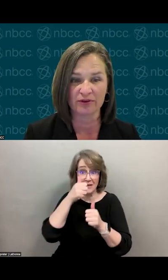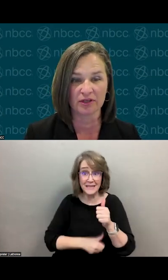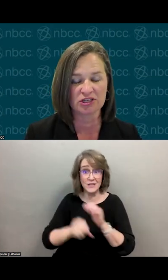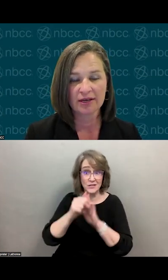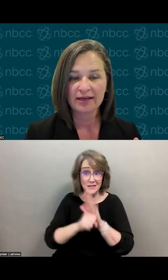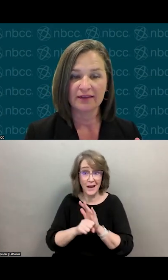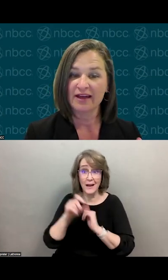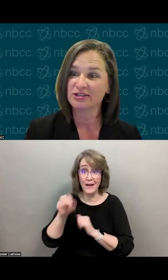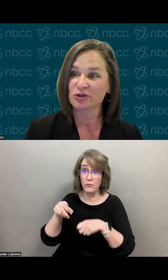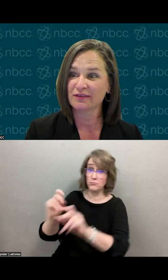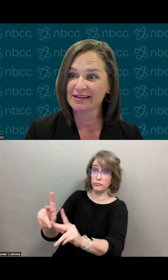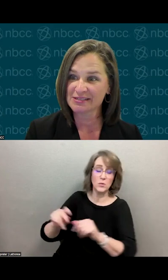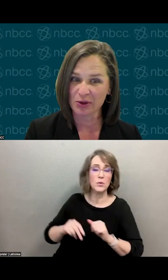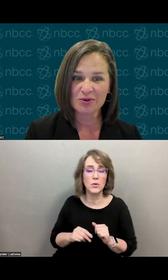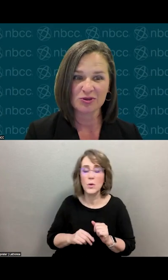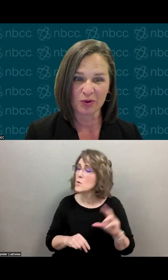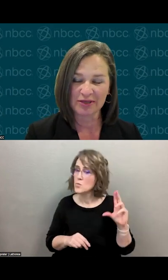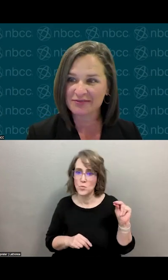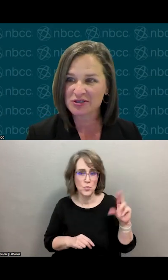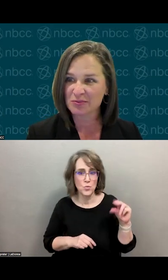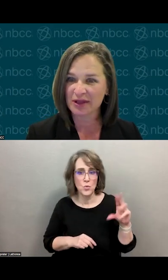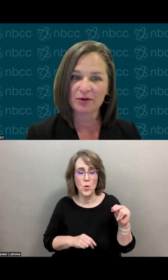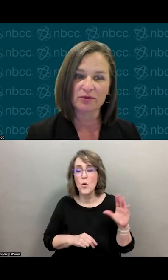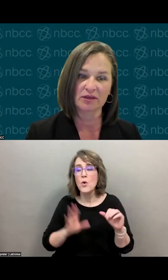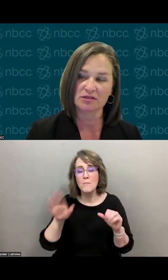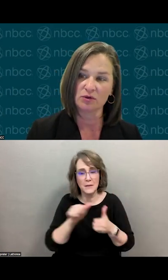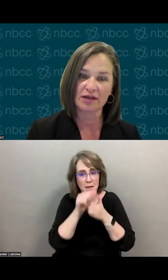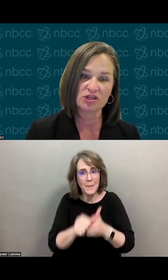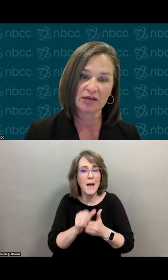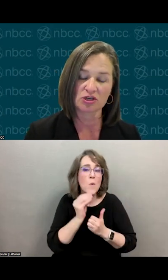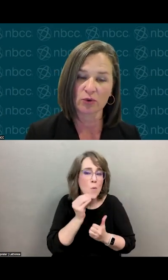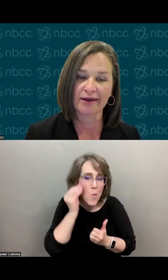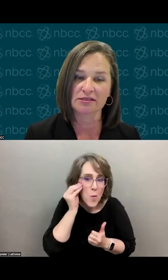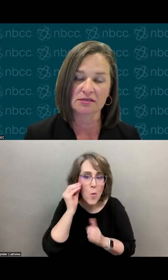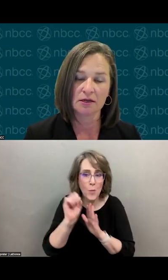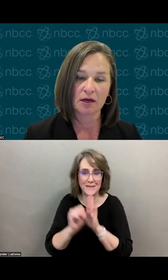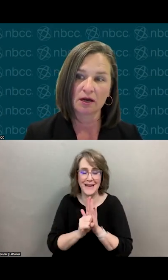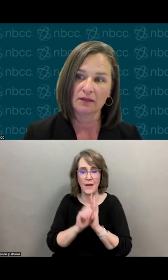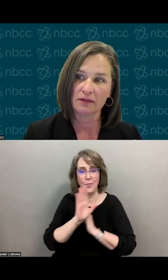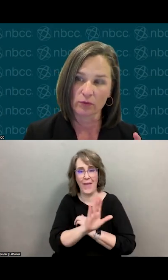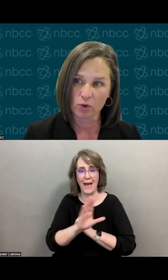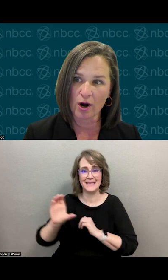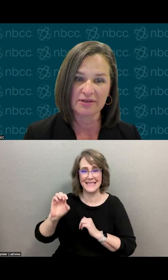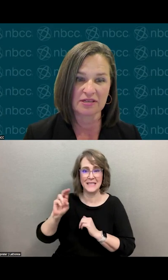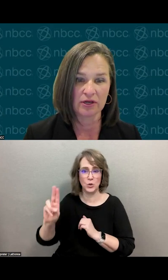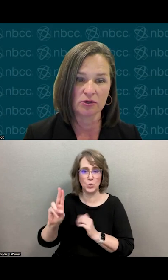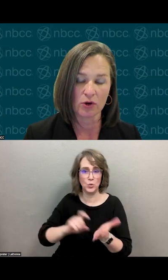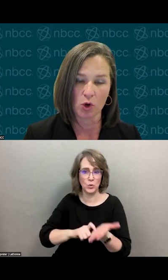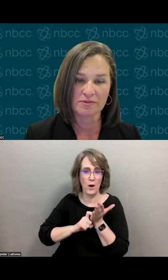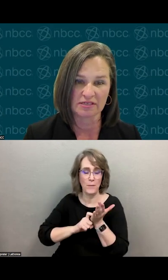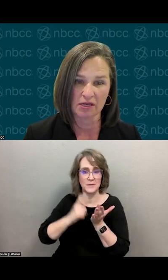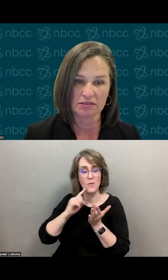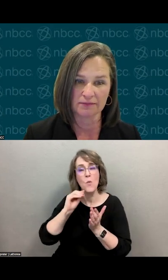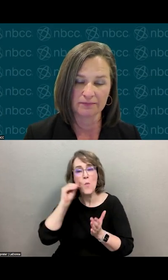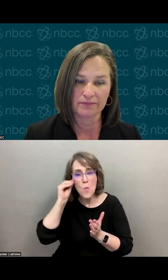a privilege? And the answer to that is no. You only have to comply with the continuing education credits or requirements that are in your